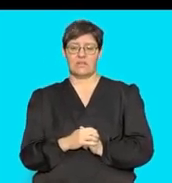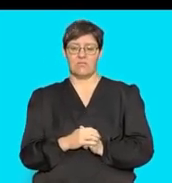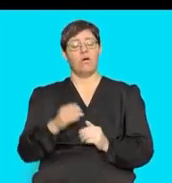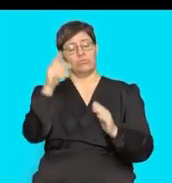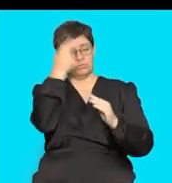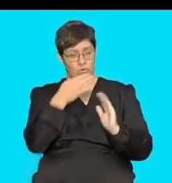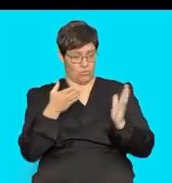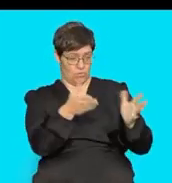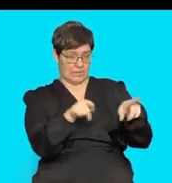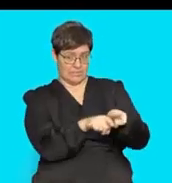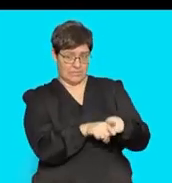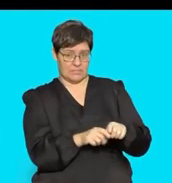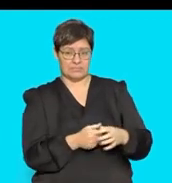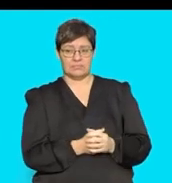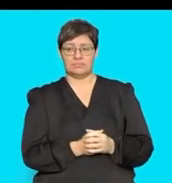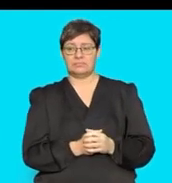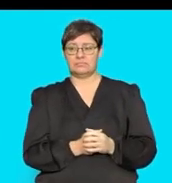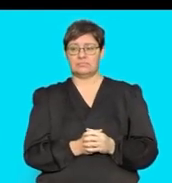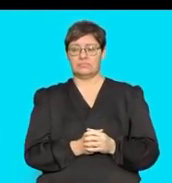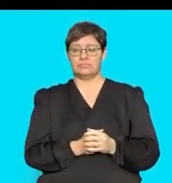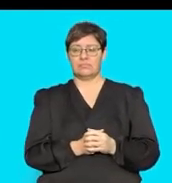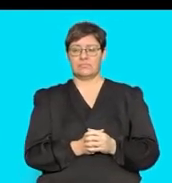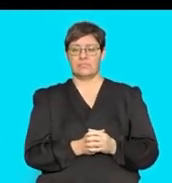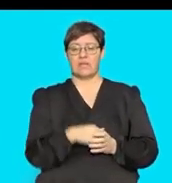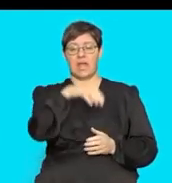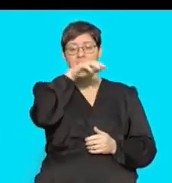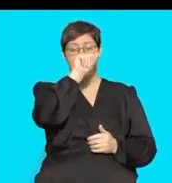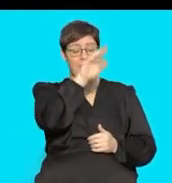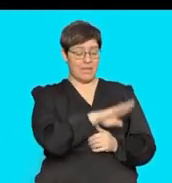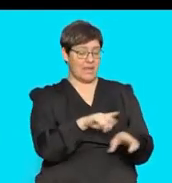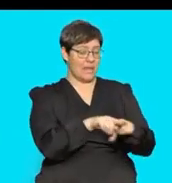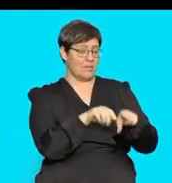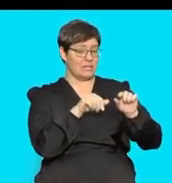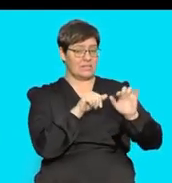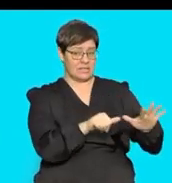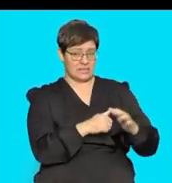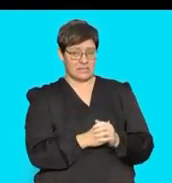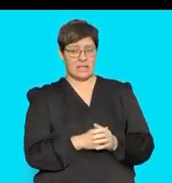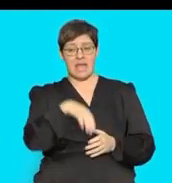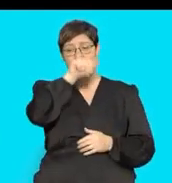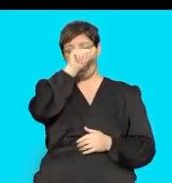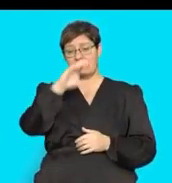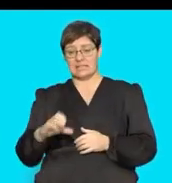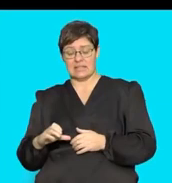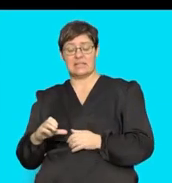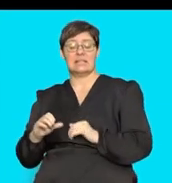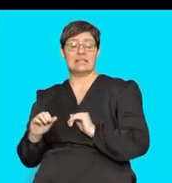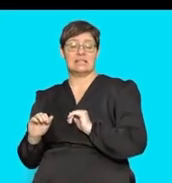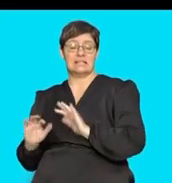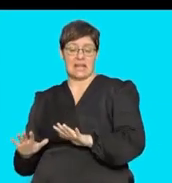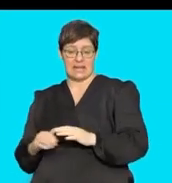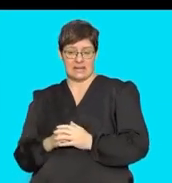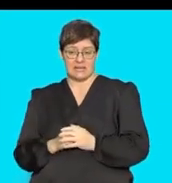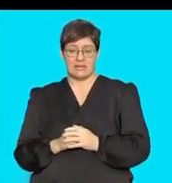like this. Okay, so we've got AB is equal to 6, AC is equal to 10, and we